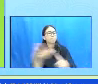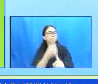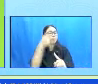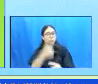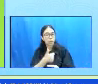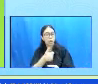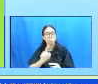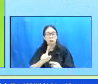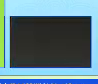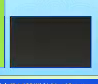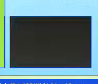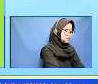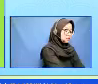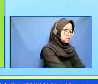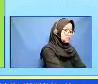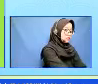problems.